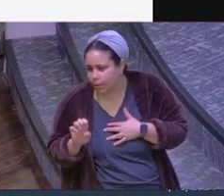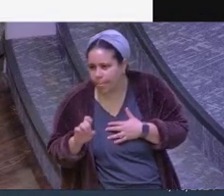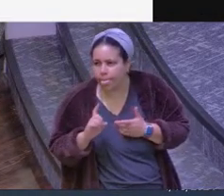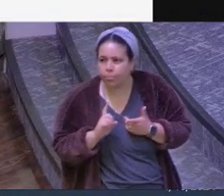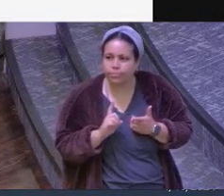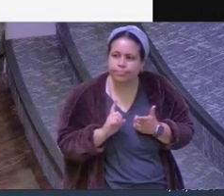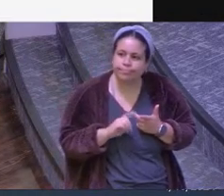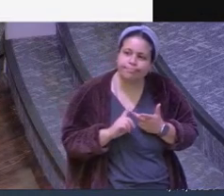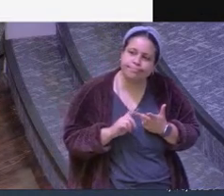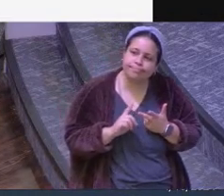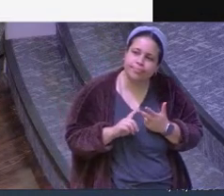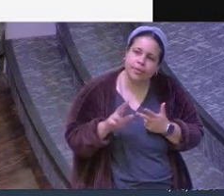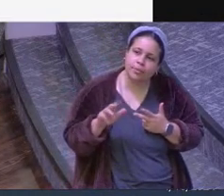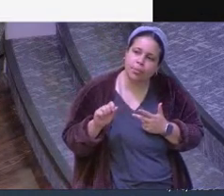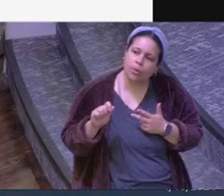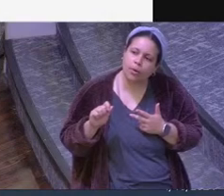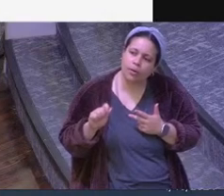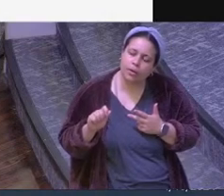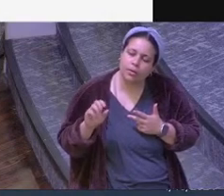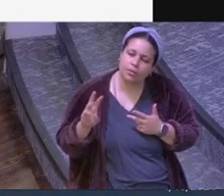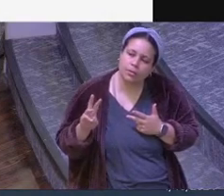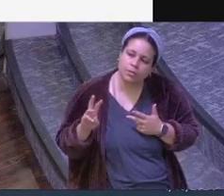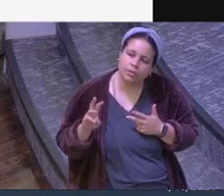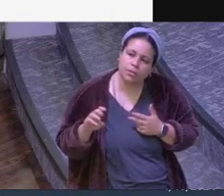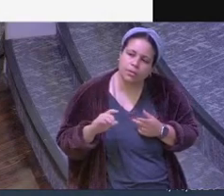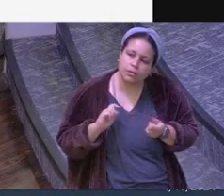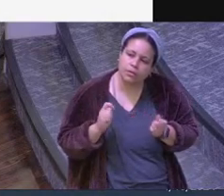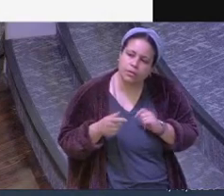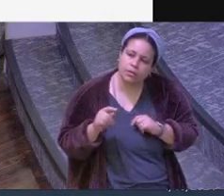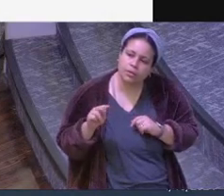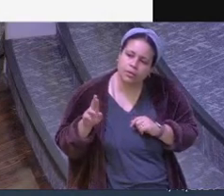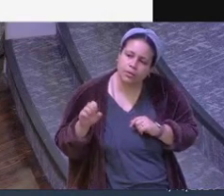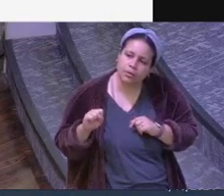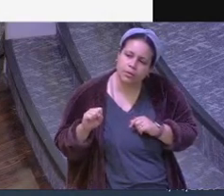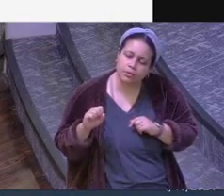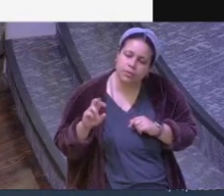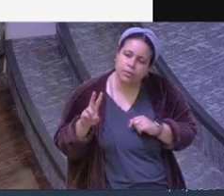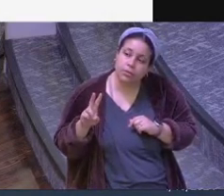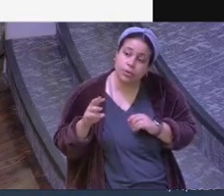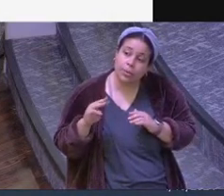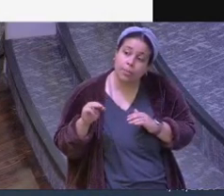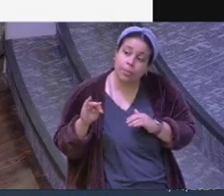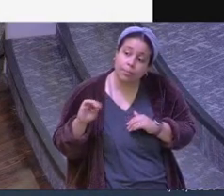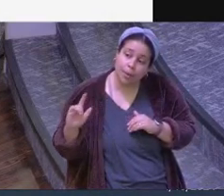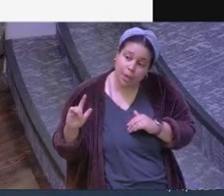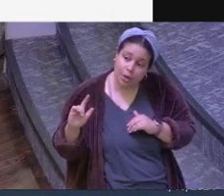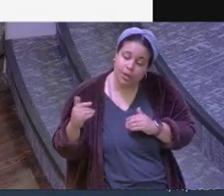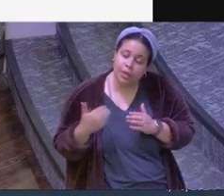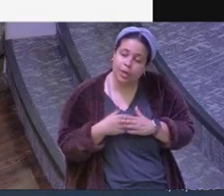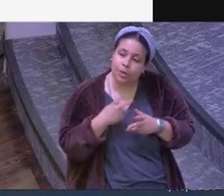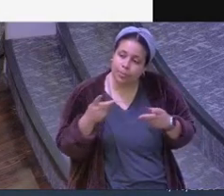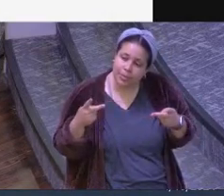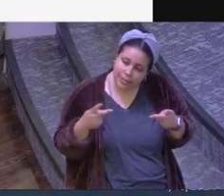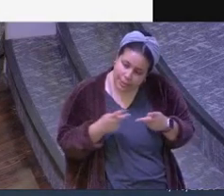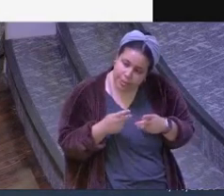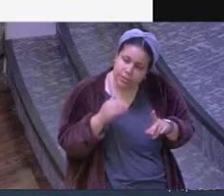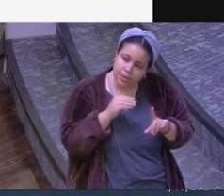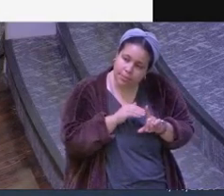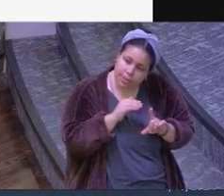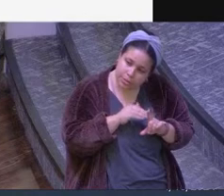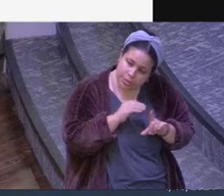about $3.6 million. The change in TRS, a little over $2 million. The new positions I mentioned,